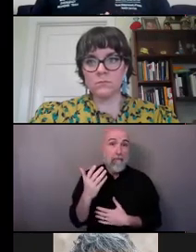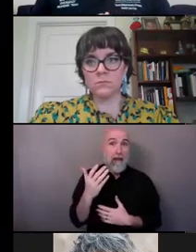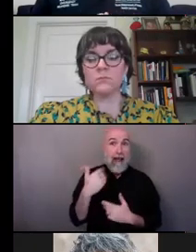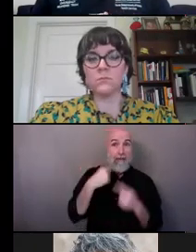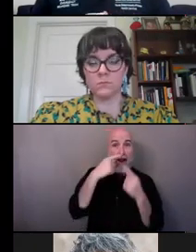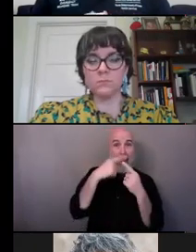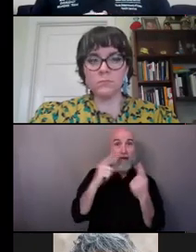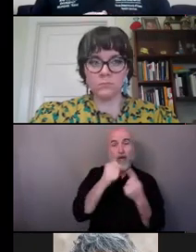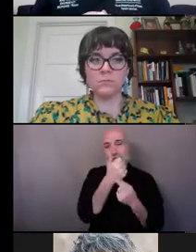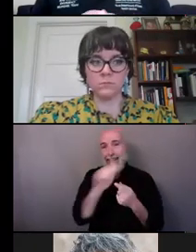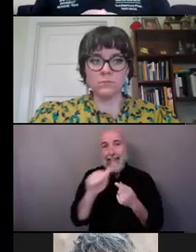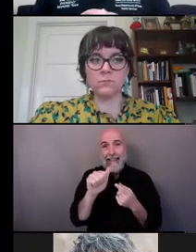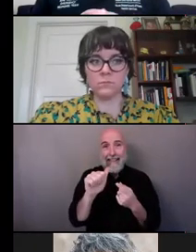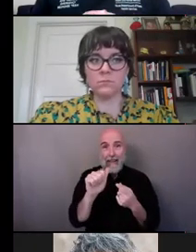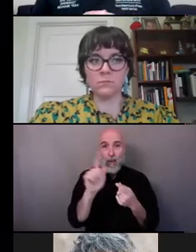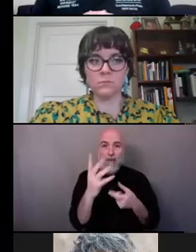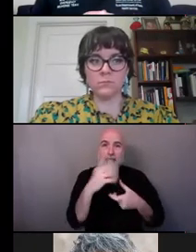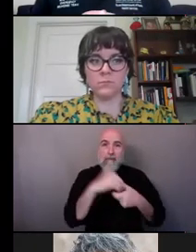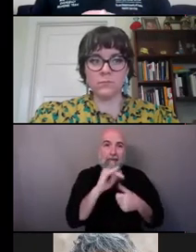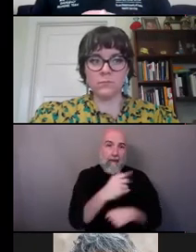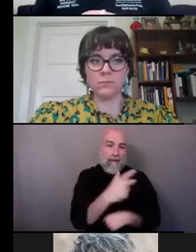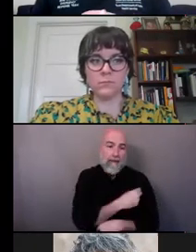allergy to any of the components of the vaccine.